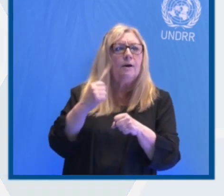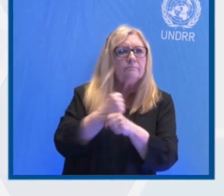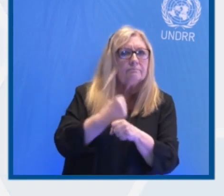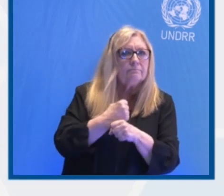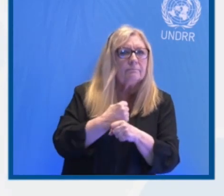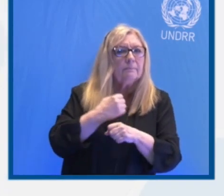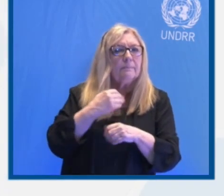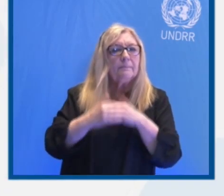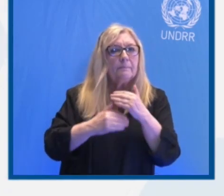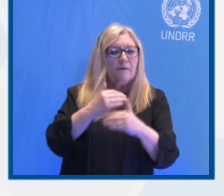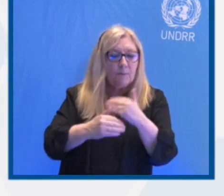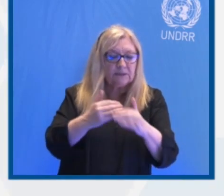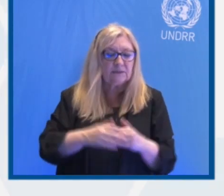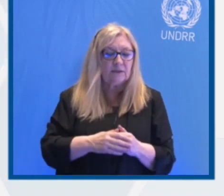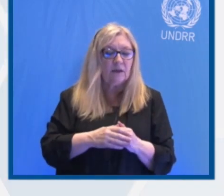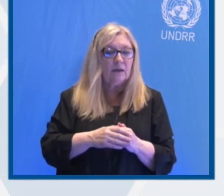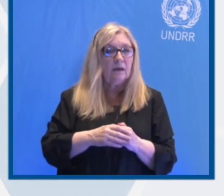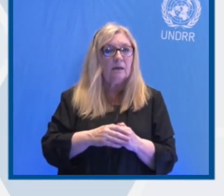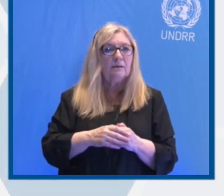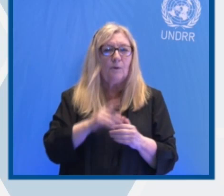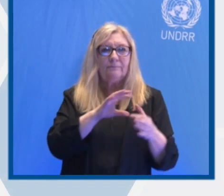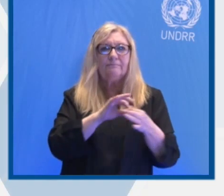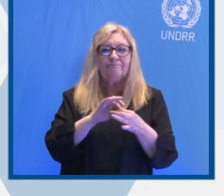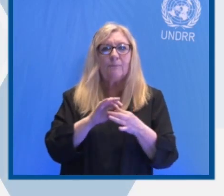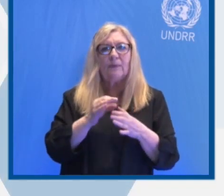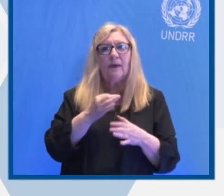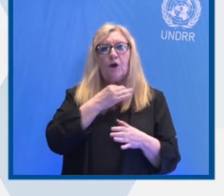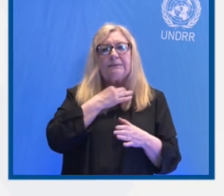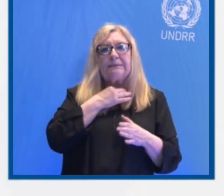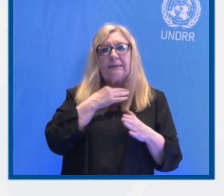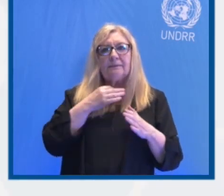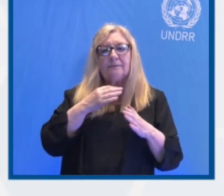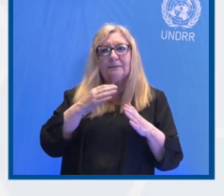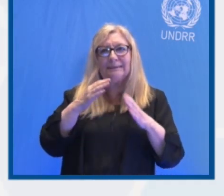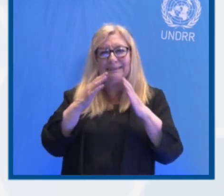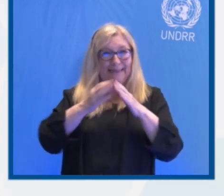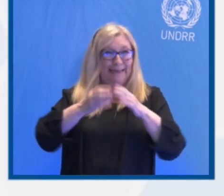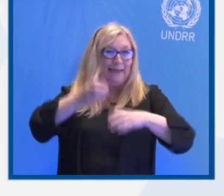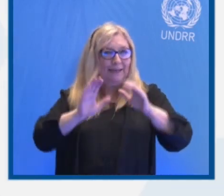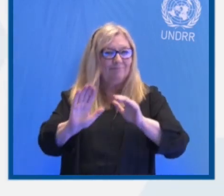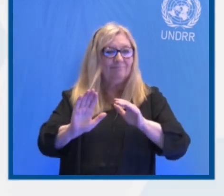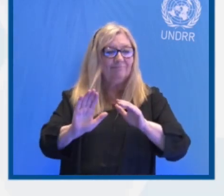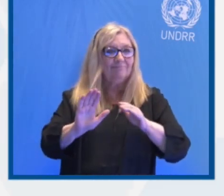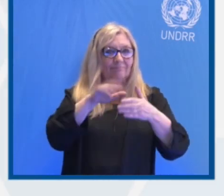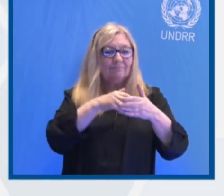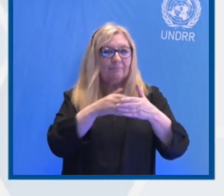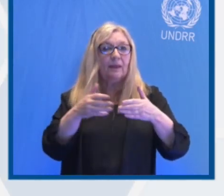another method to de-risk from an investment perspective. What I would say, though, is